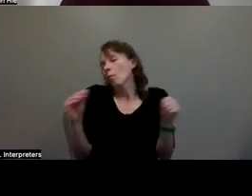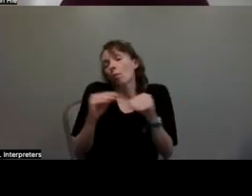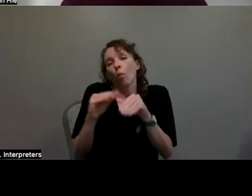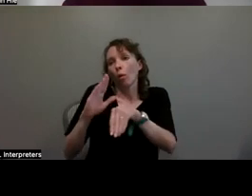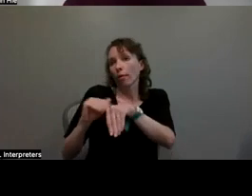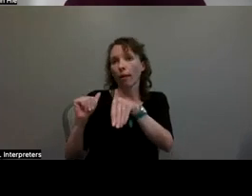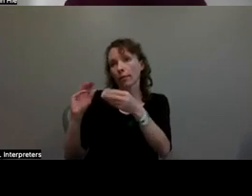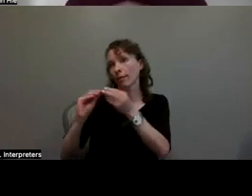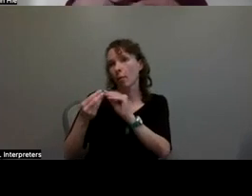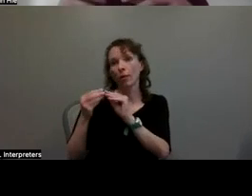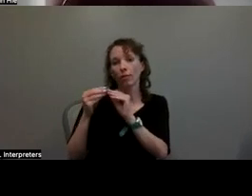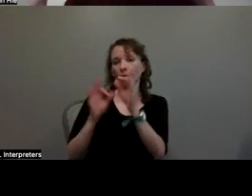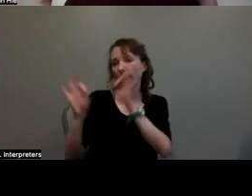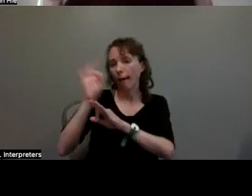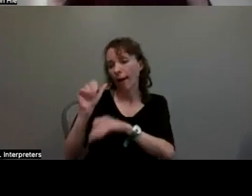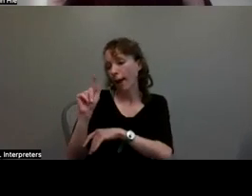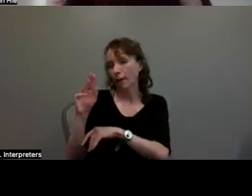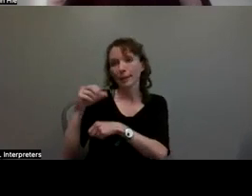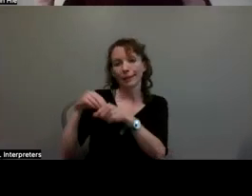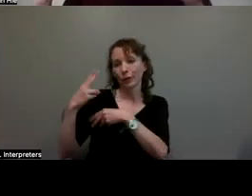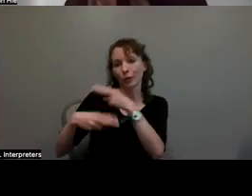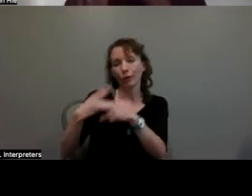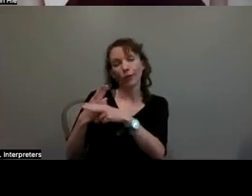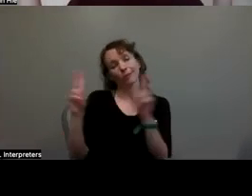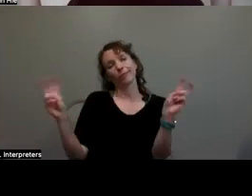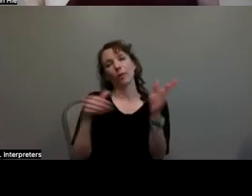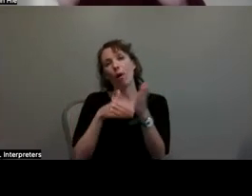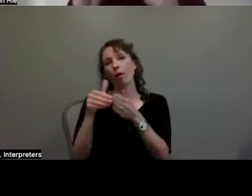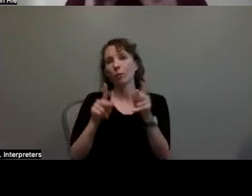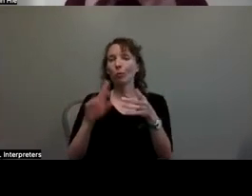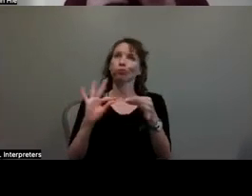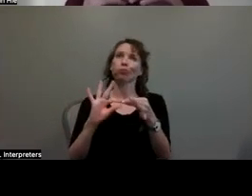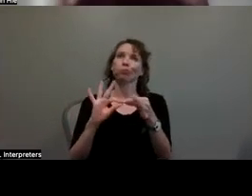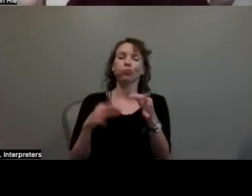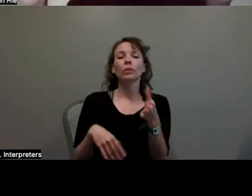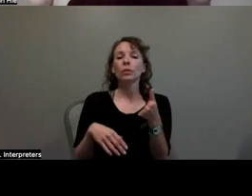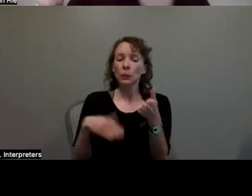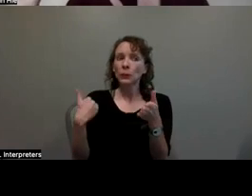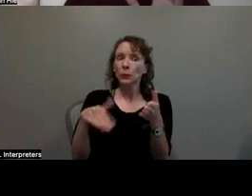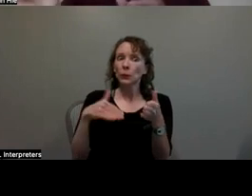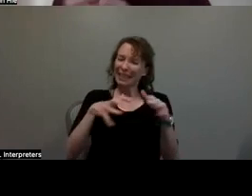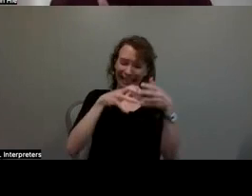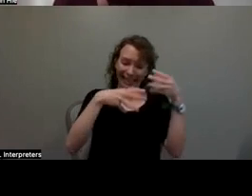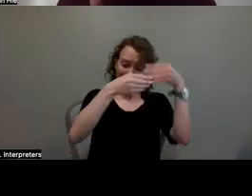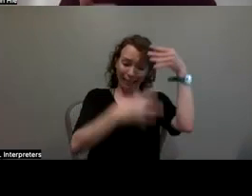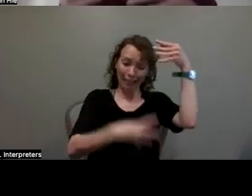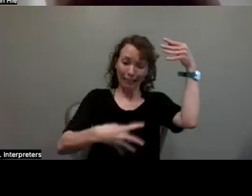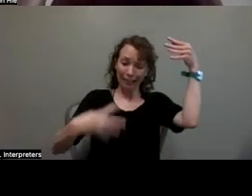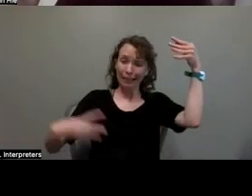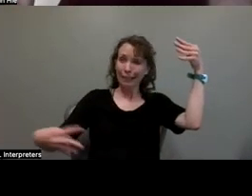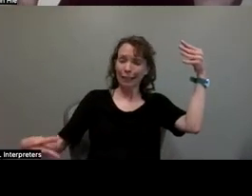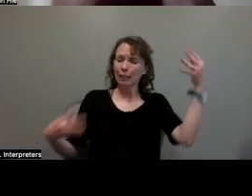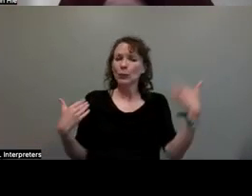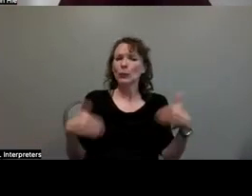oft-cited statistic. But so this space seems intractably huge.